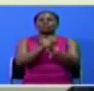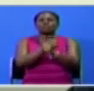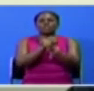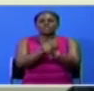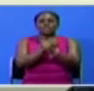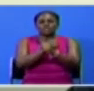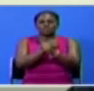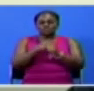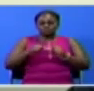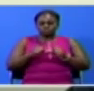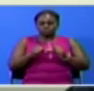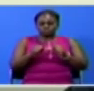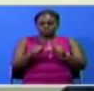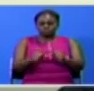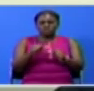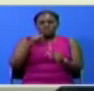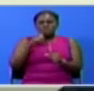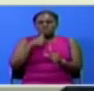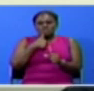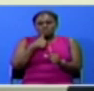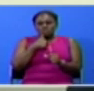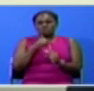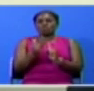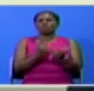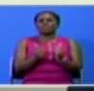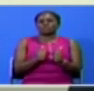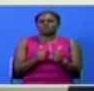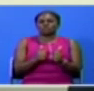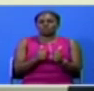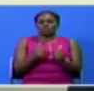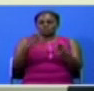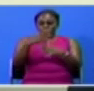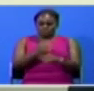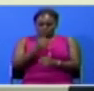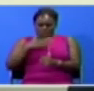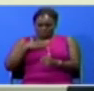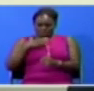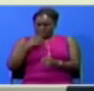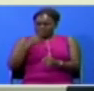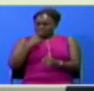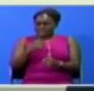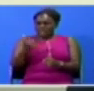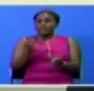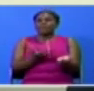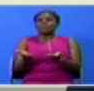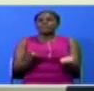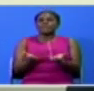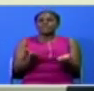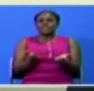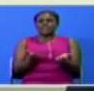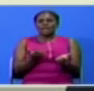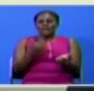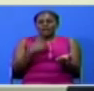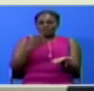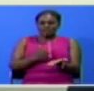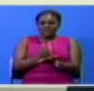monopolistic dominance from the entrance of new actors. Jamii Telecommunication Limited, like any other business citizen, is entitled to apply and